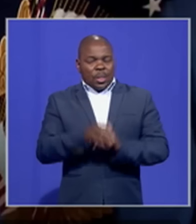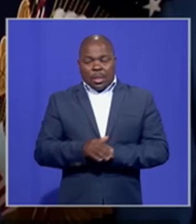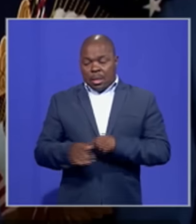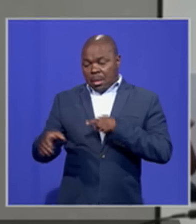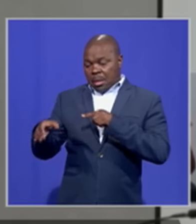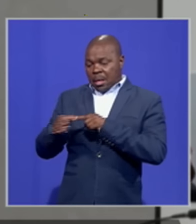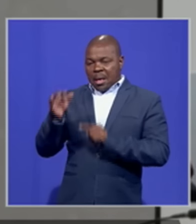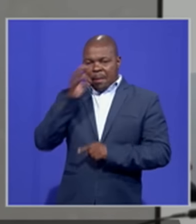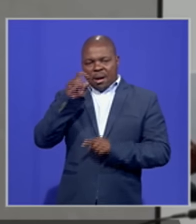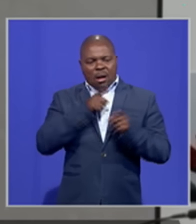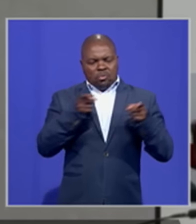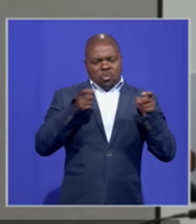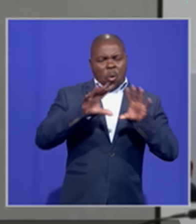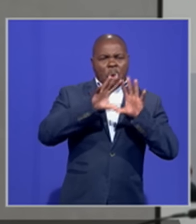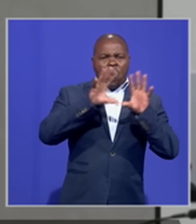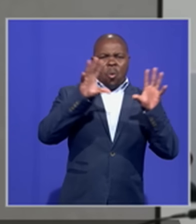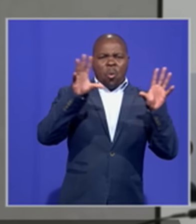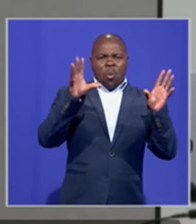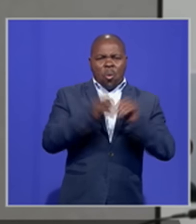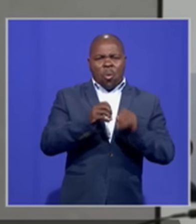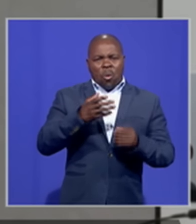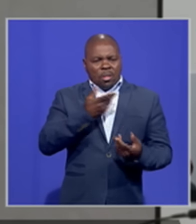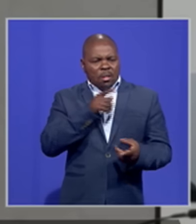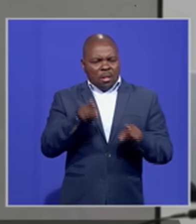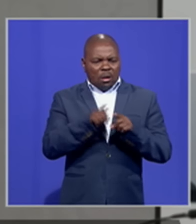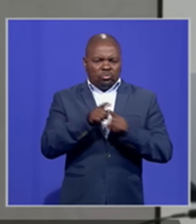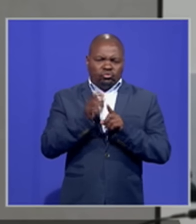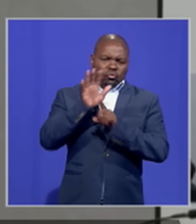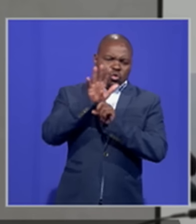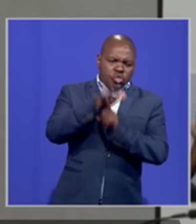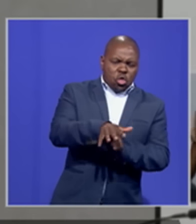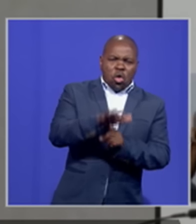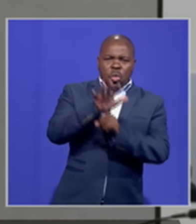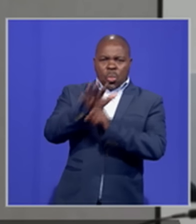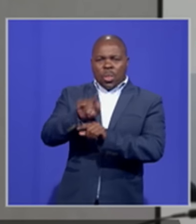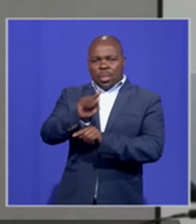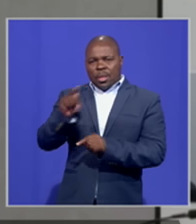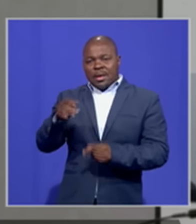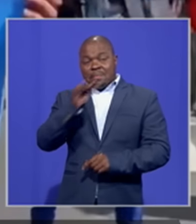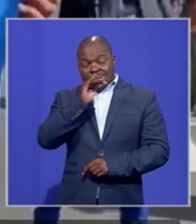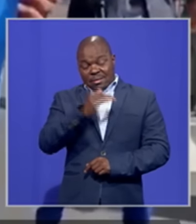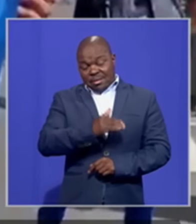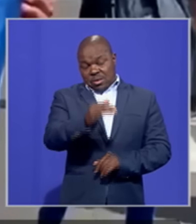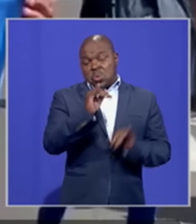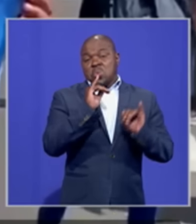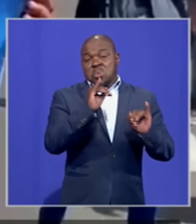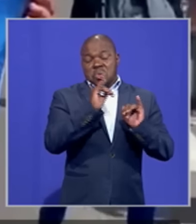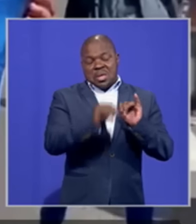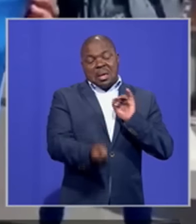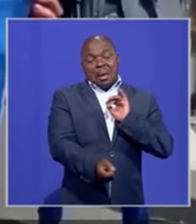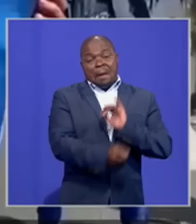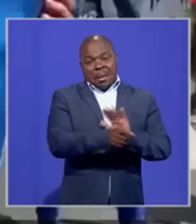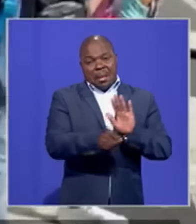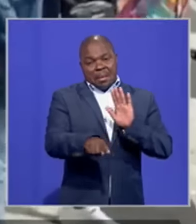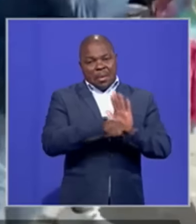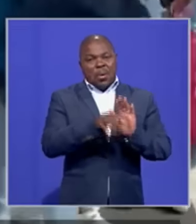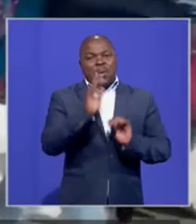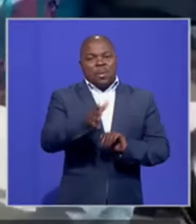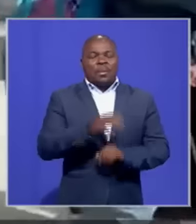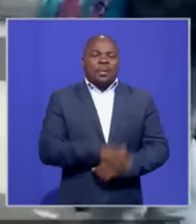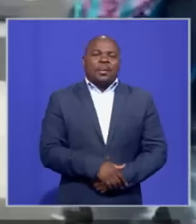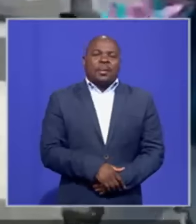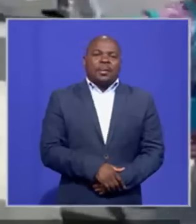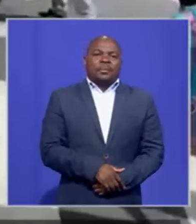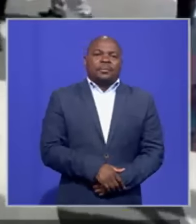e le mmusanosi o nketseng dinaha tse ding matla tsona e le mohato o tlatla ka ditlamorao tse sa jeseng dithewelang ka